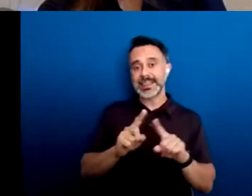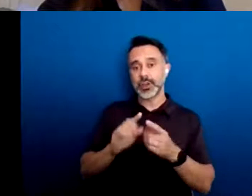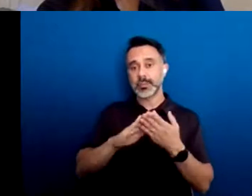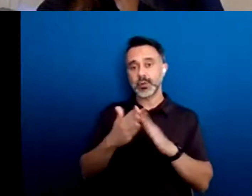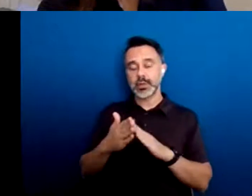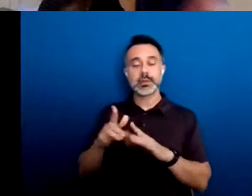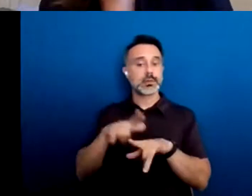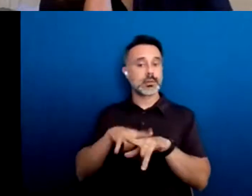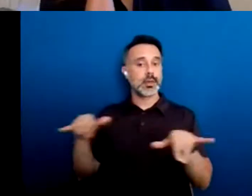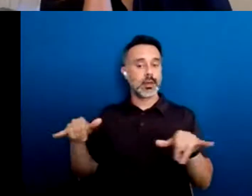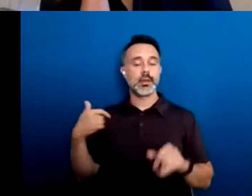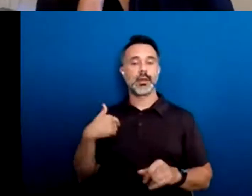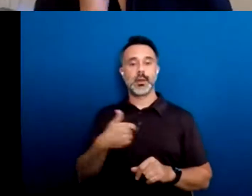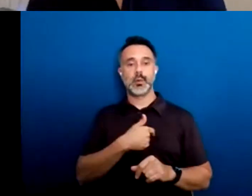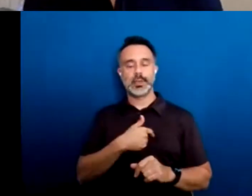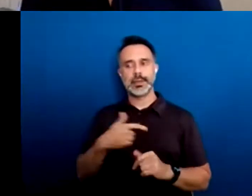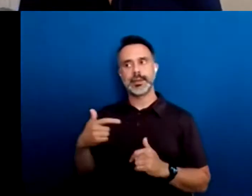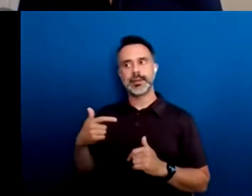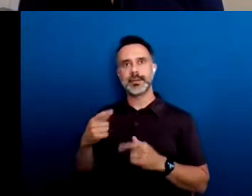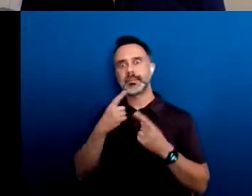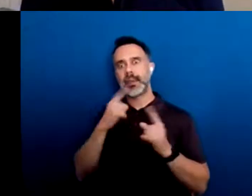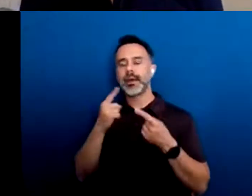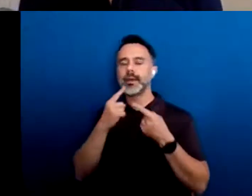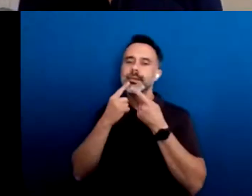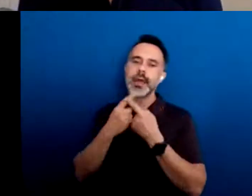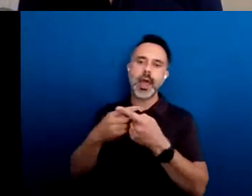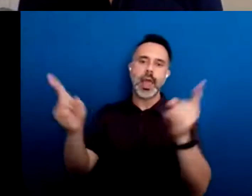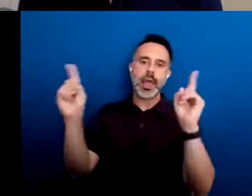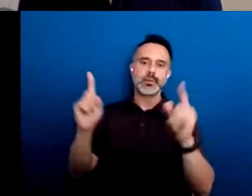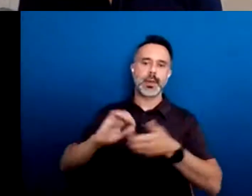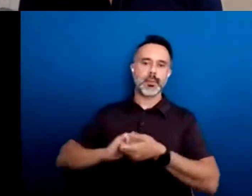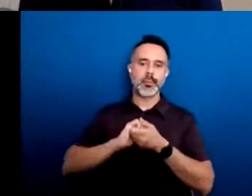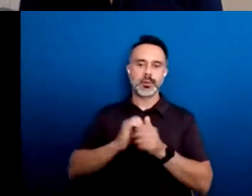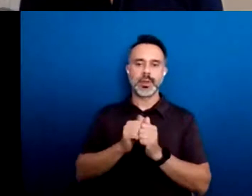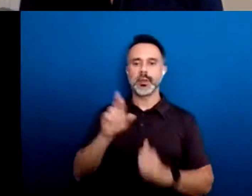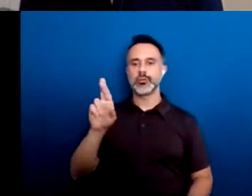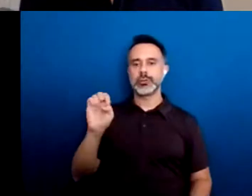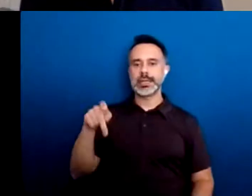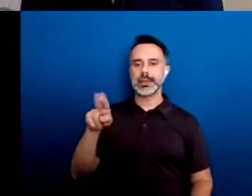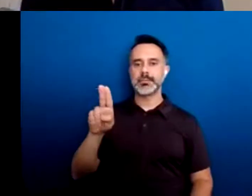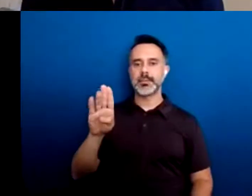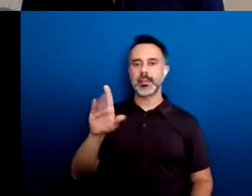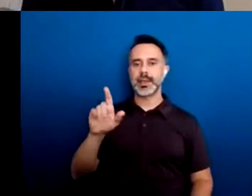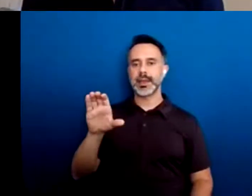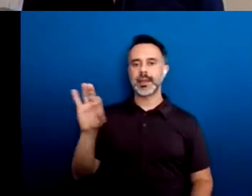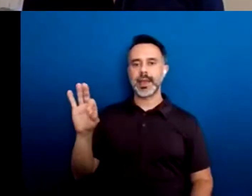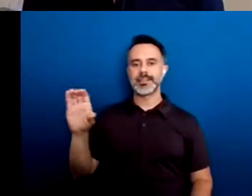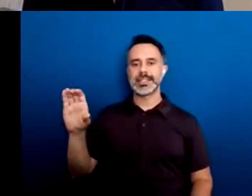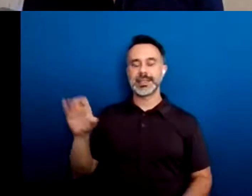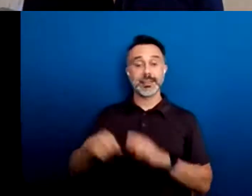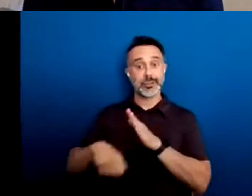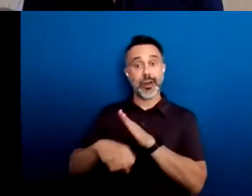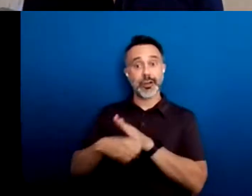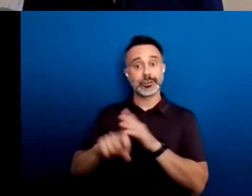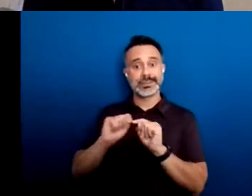we're excited that we're just able to announce a partnership with the Republic FC soccer team. And starting